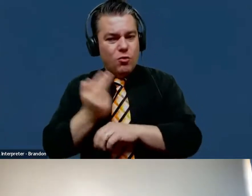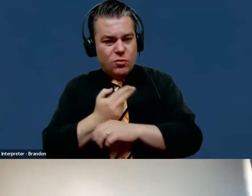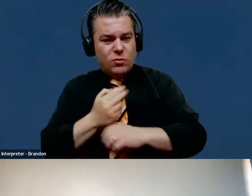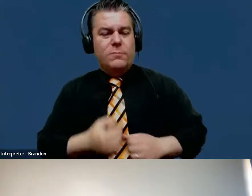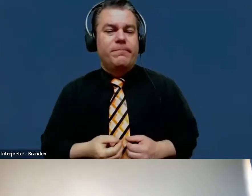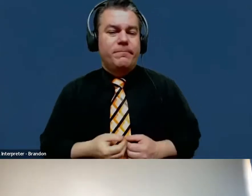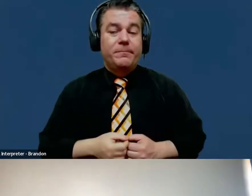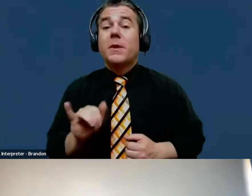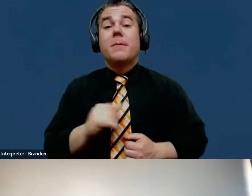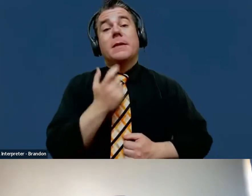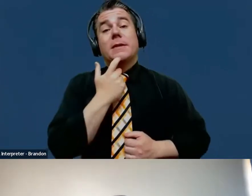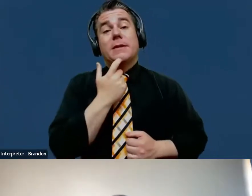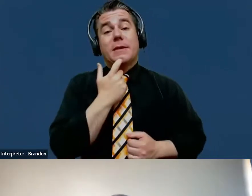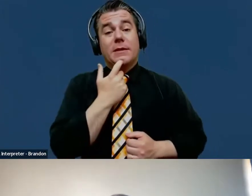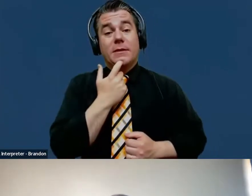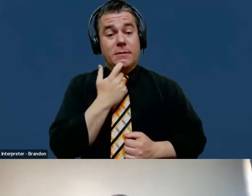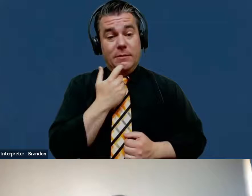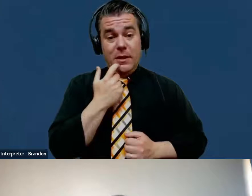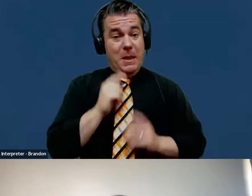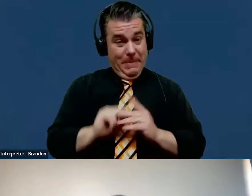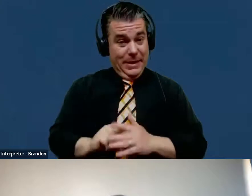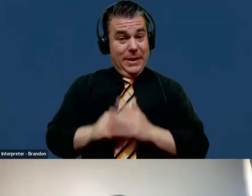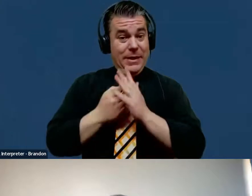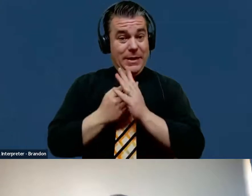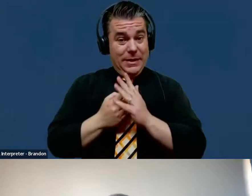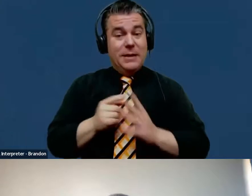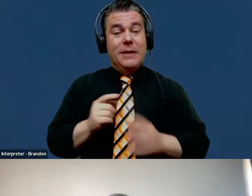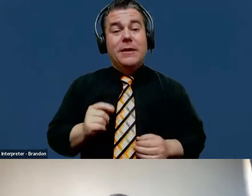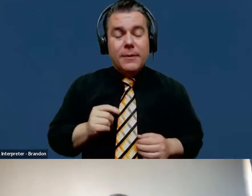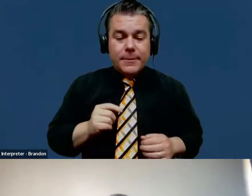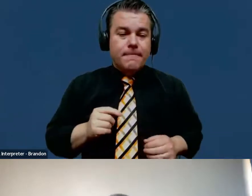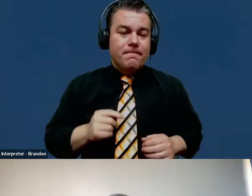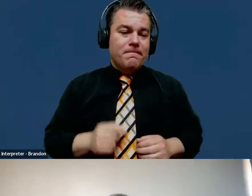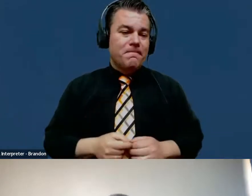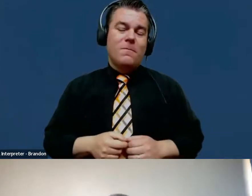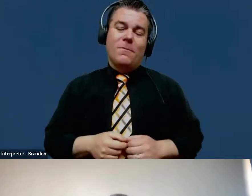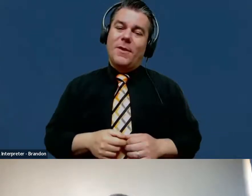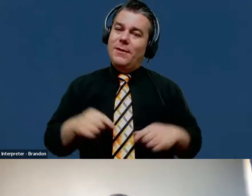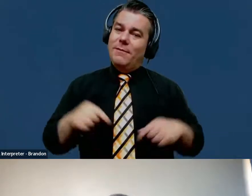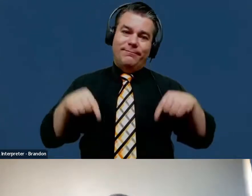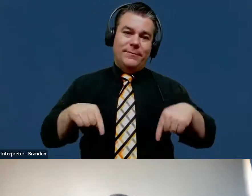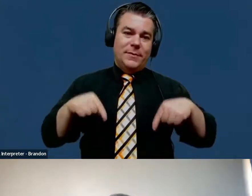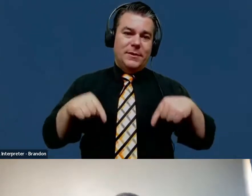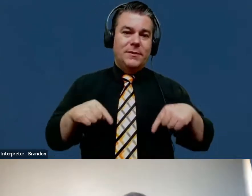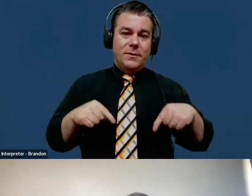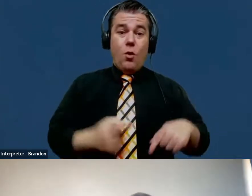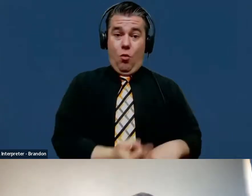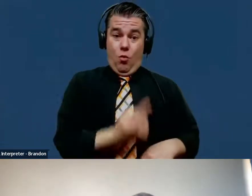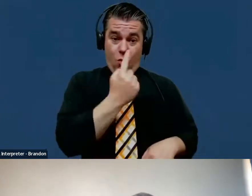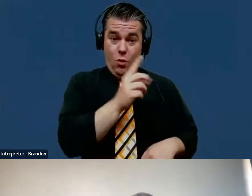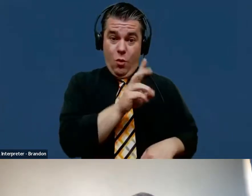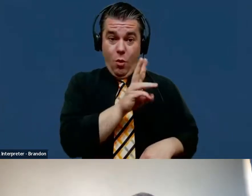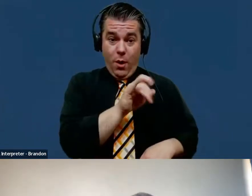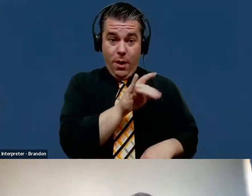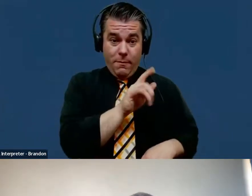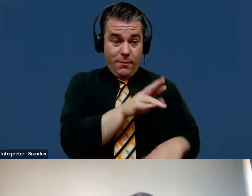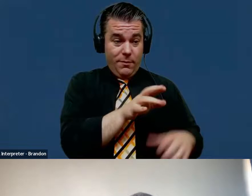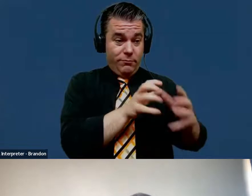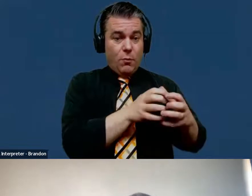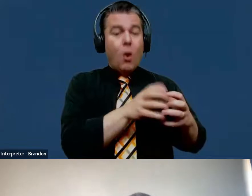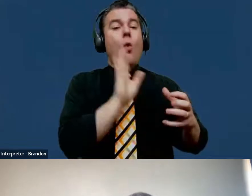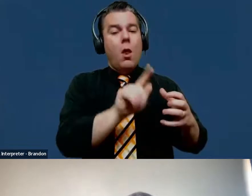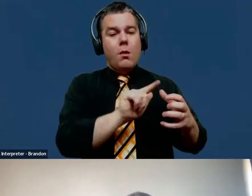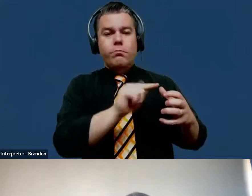Like was mentioned at the top by Thomas, this is one of a series, and we will continue to have